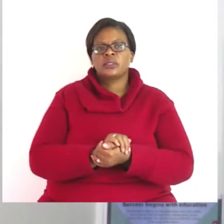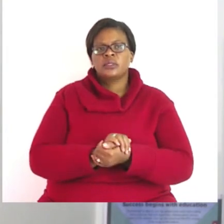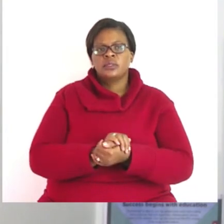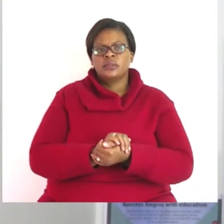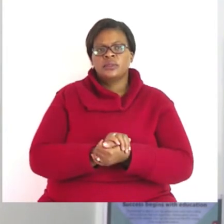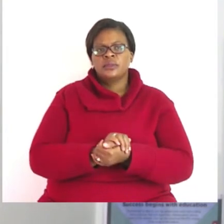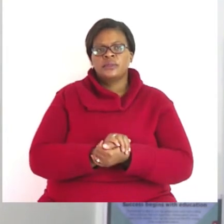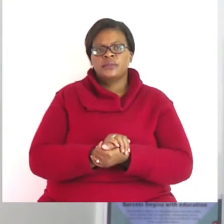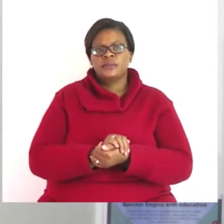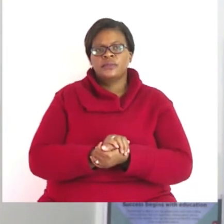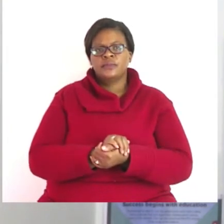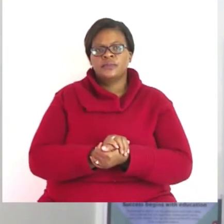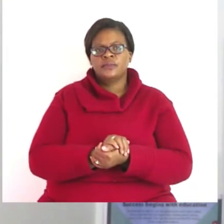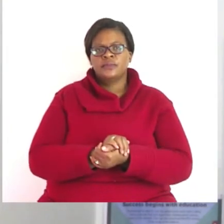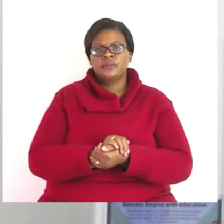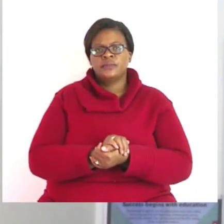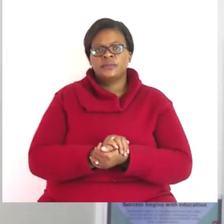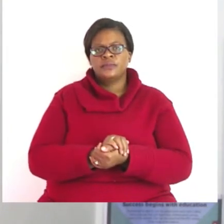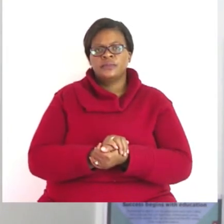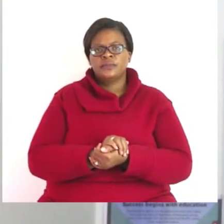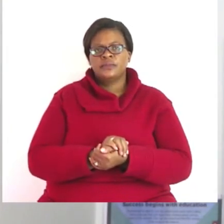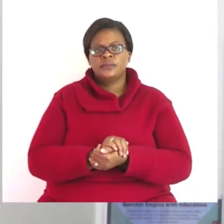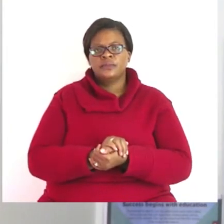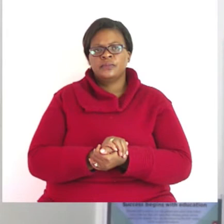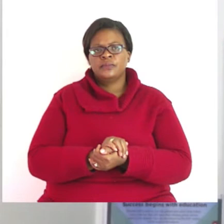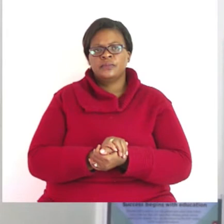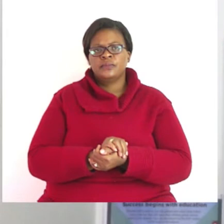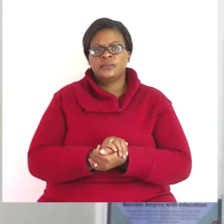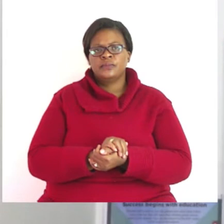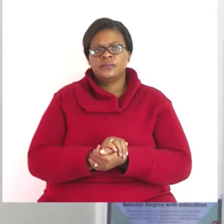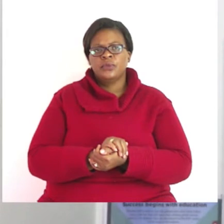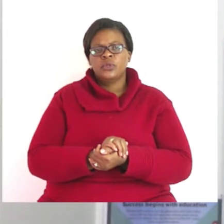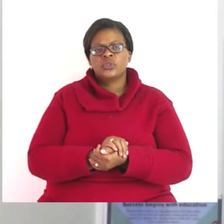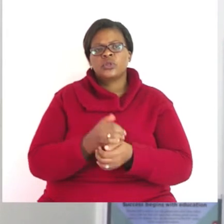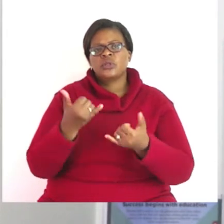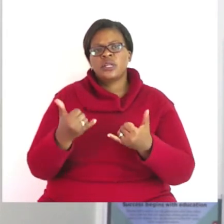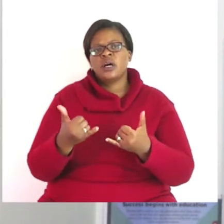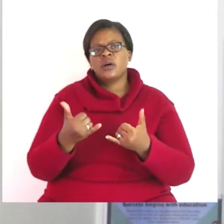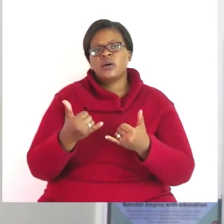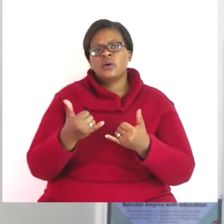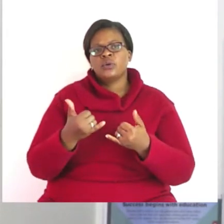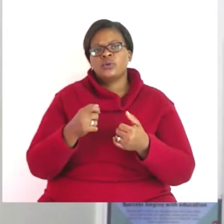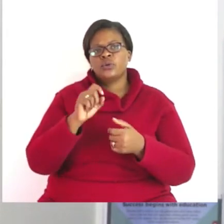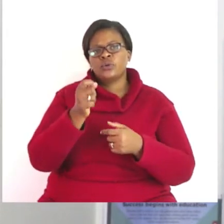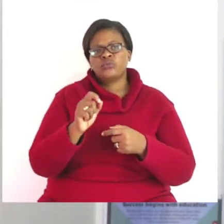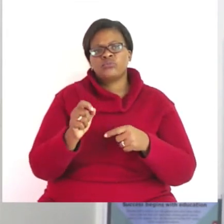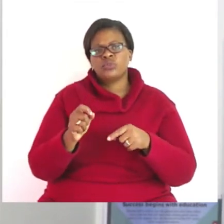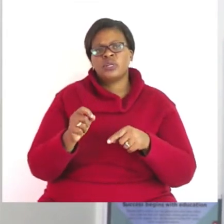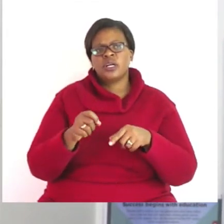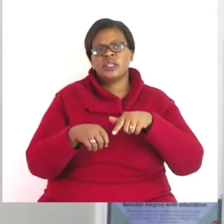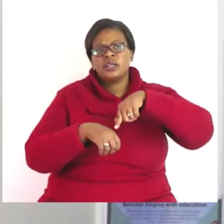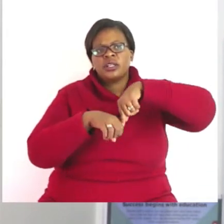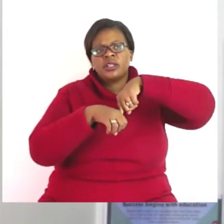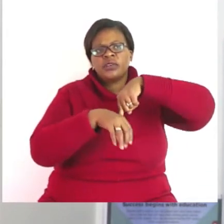method is called a factor tree. which you need to understand it in this